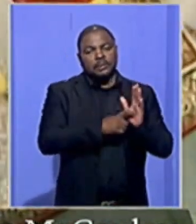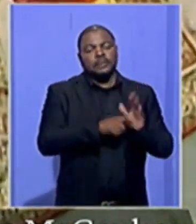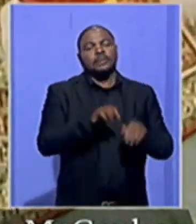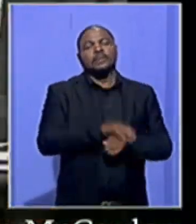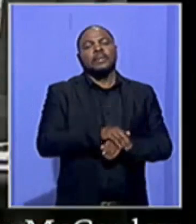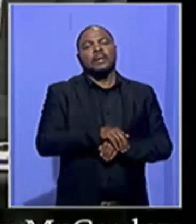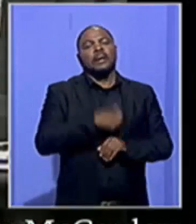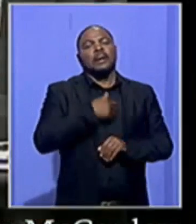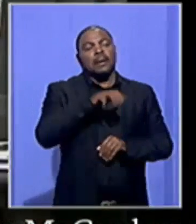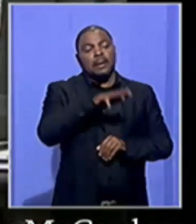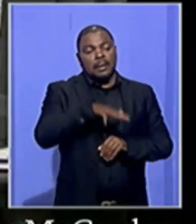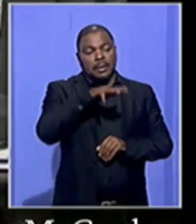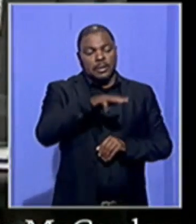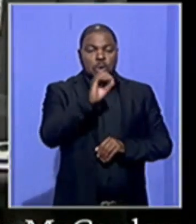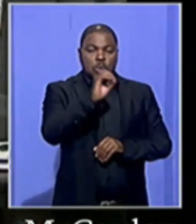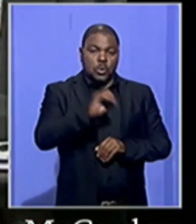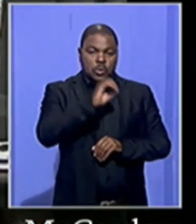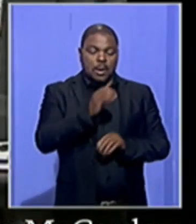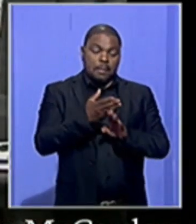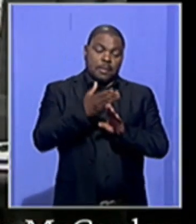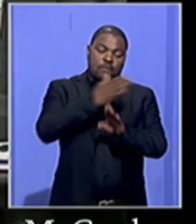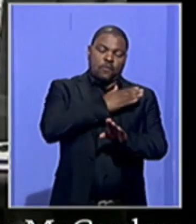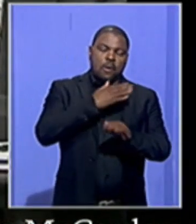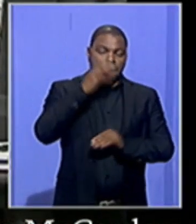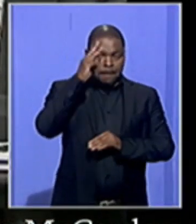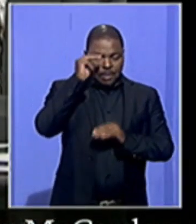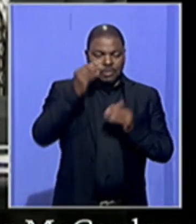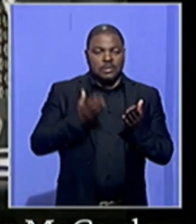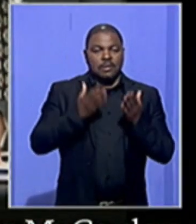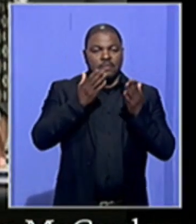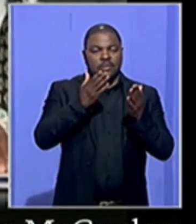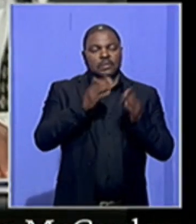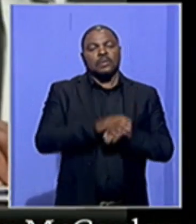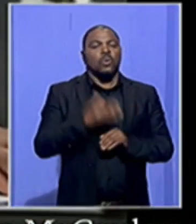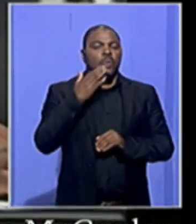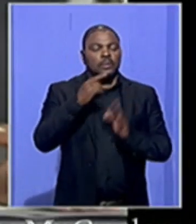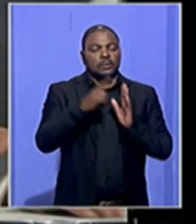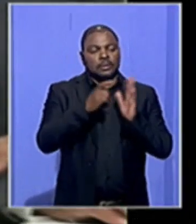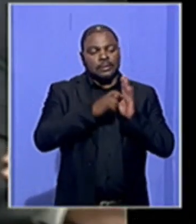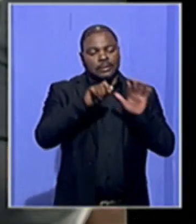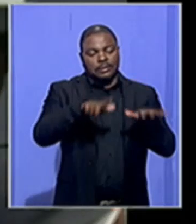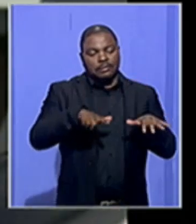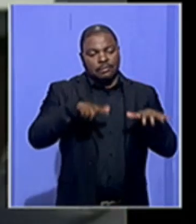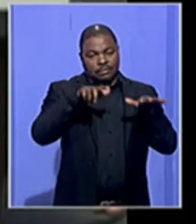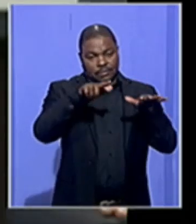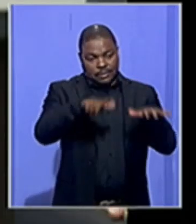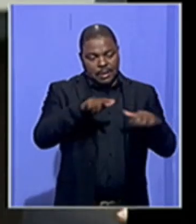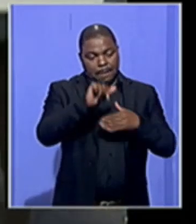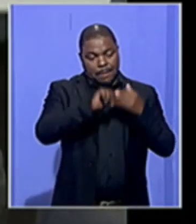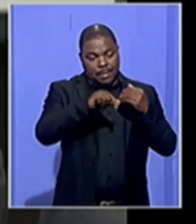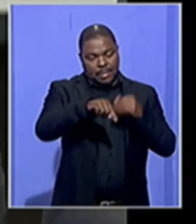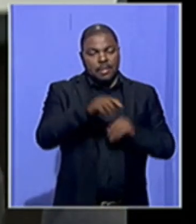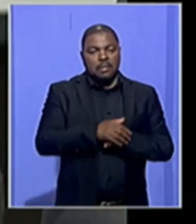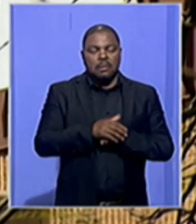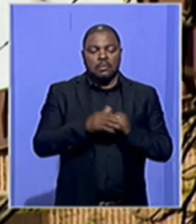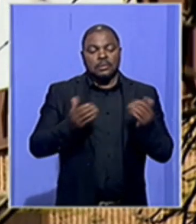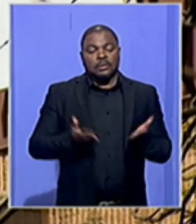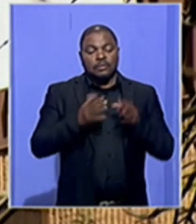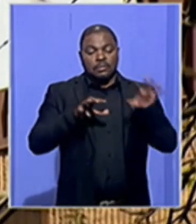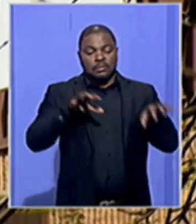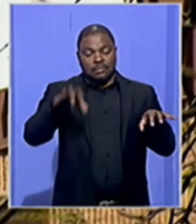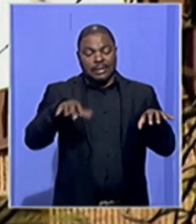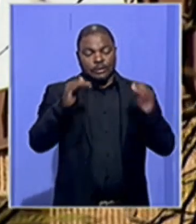e tla tlhagolelwa tsela ke tirelo ya segopolo Diphalane a le 17. Ditirelo ka bobedi di tla tshwarelwa ko